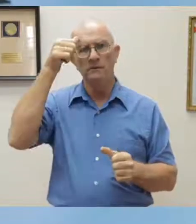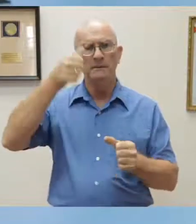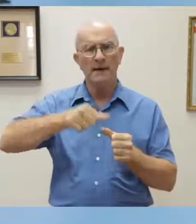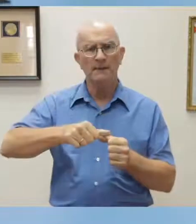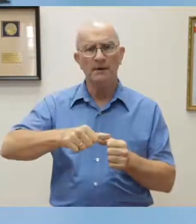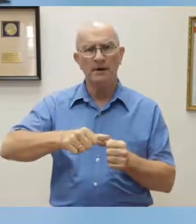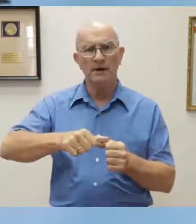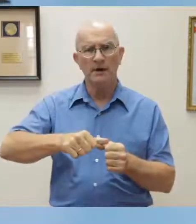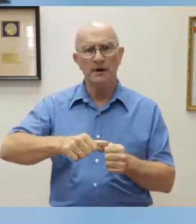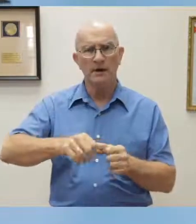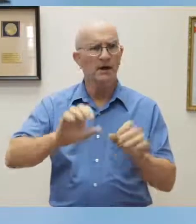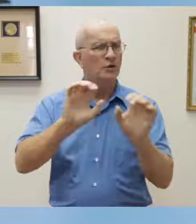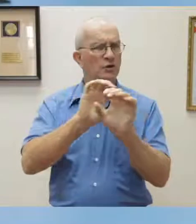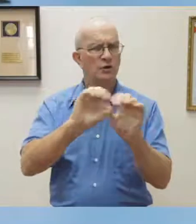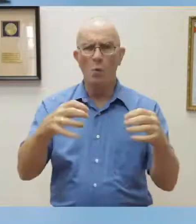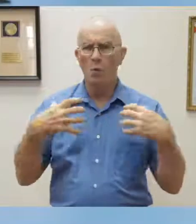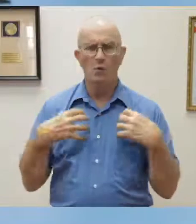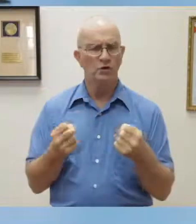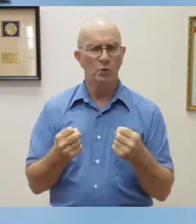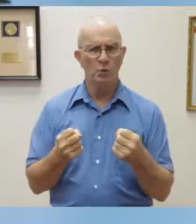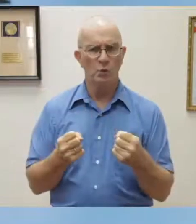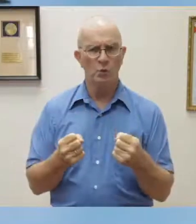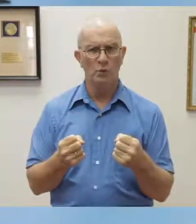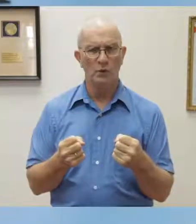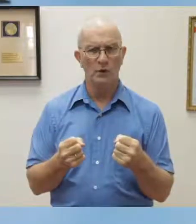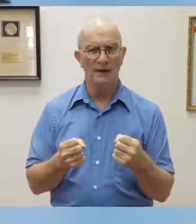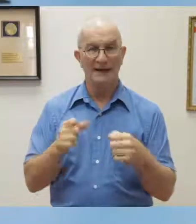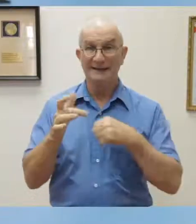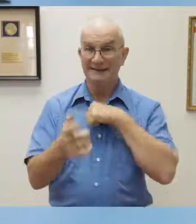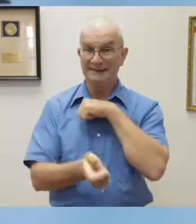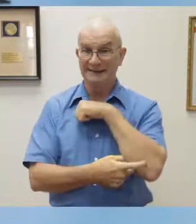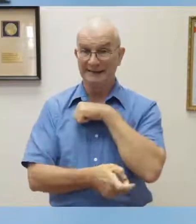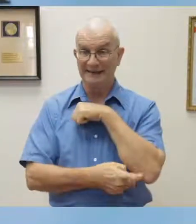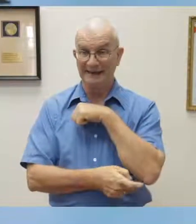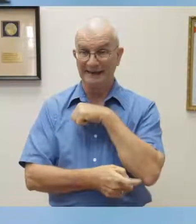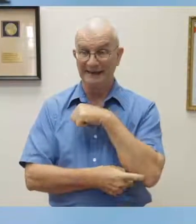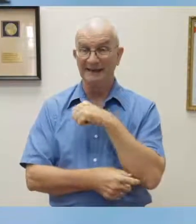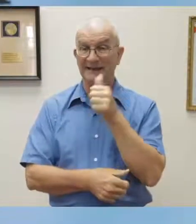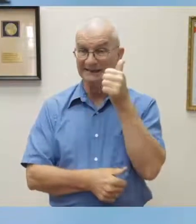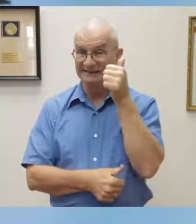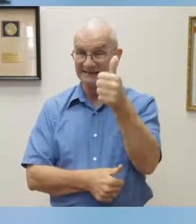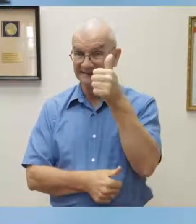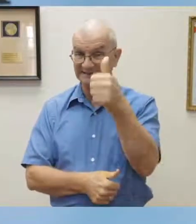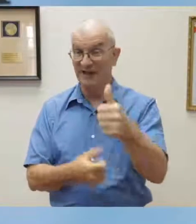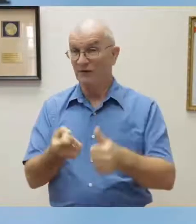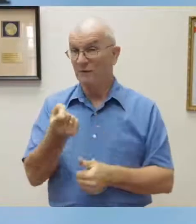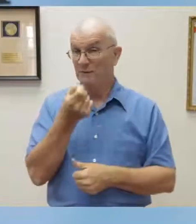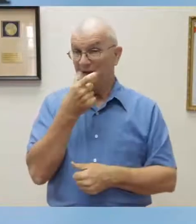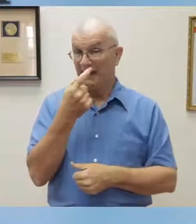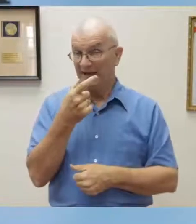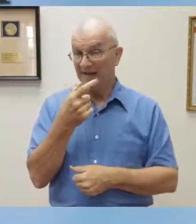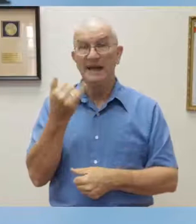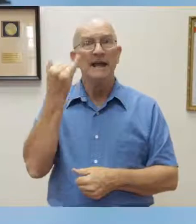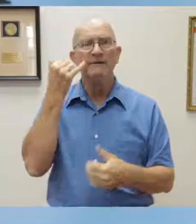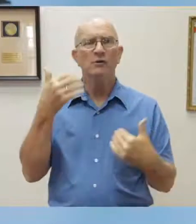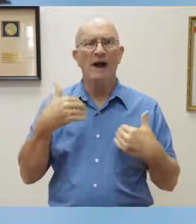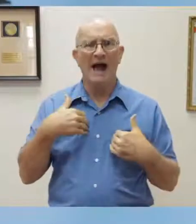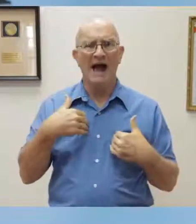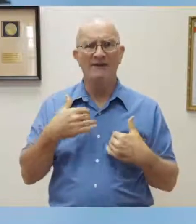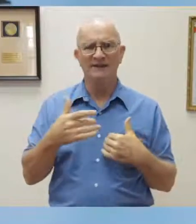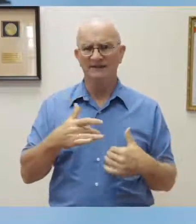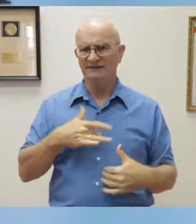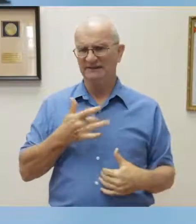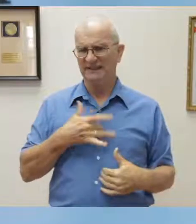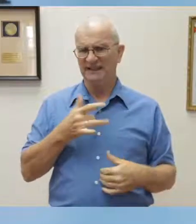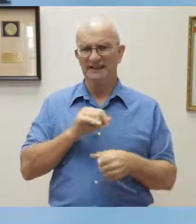is no cure, so the temptation to self-medicate if you have symptoms of COVID-19